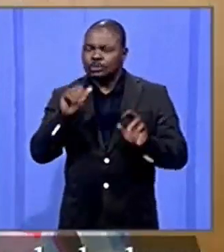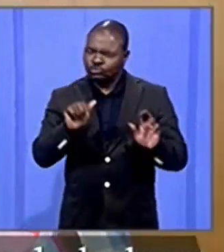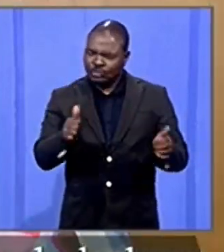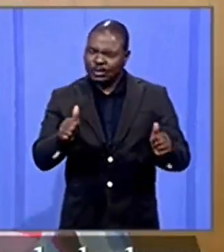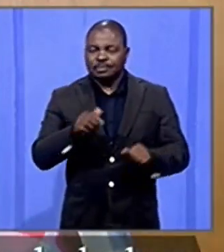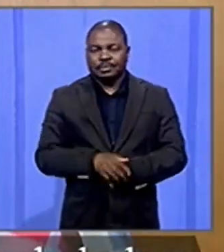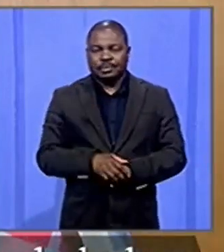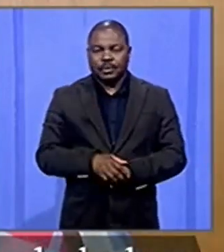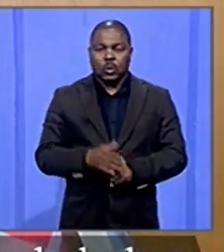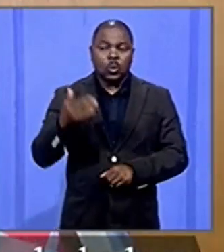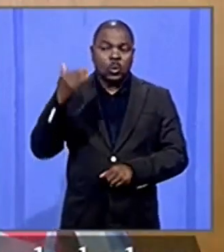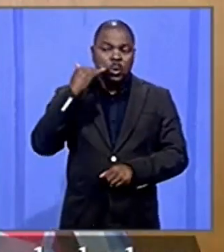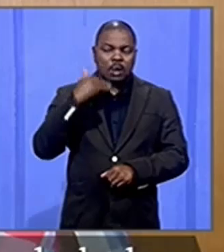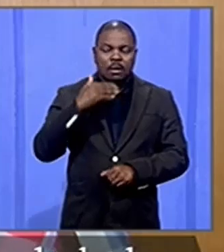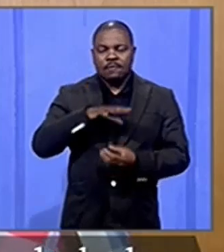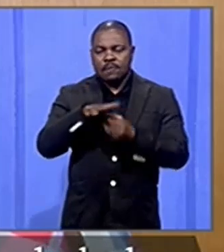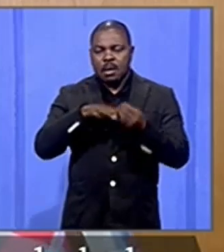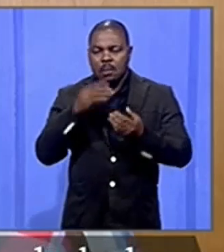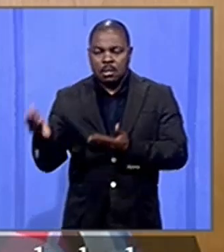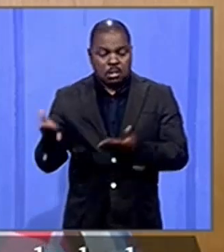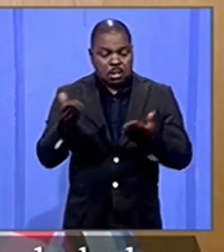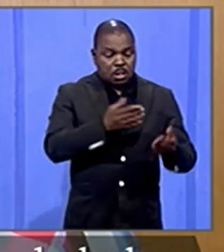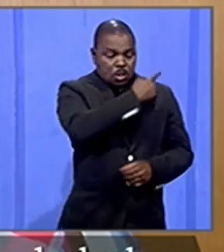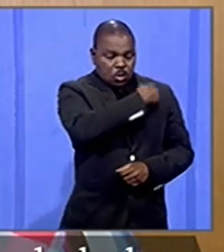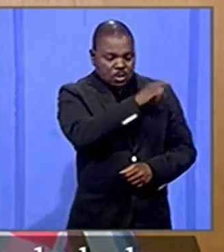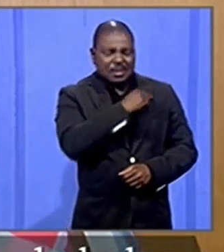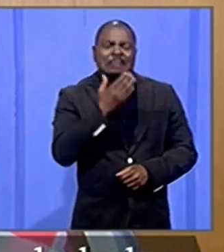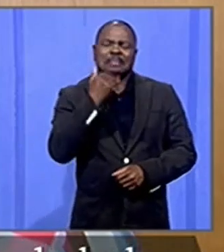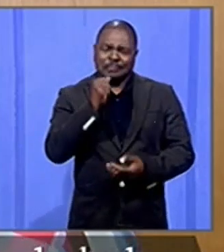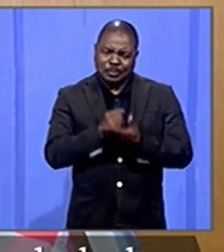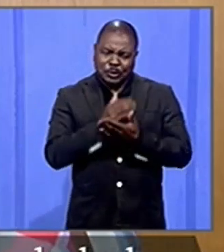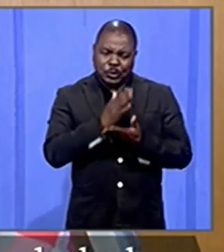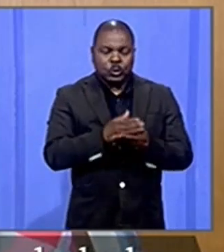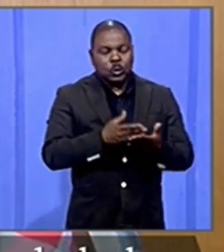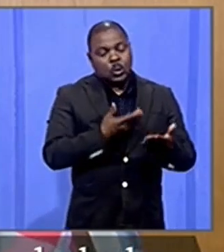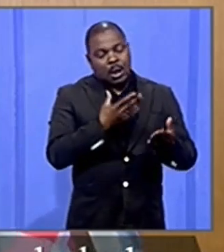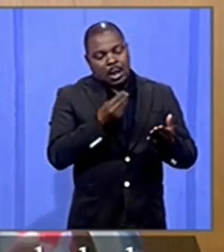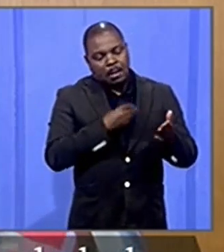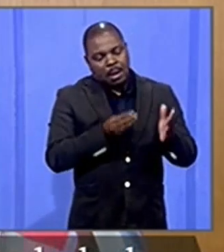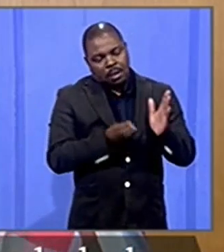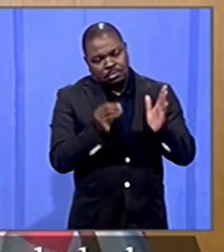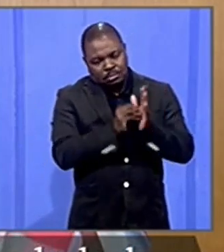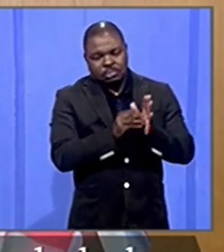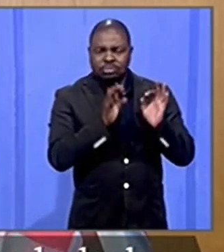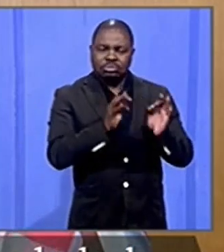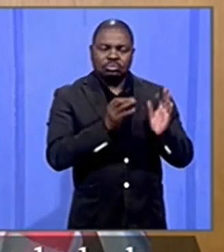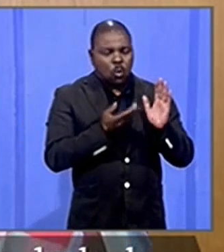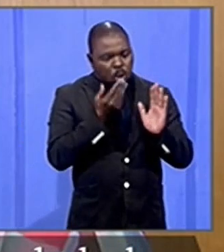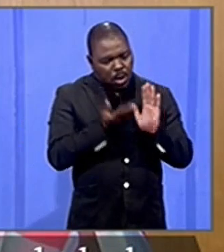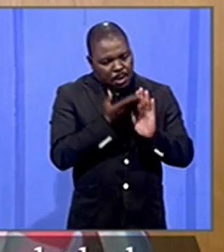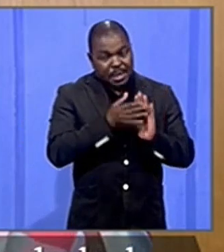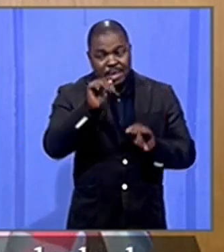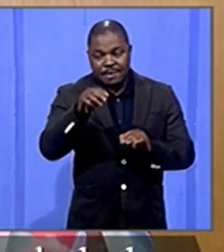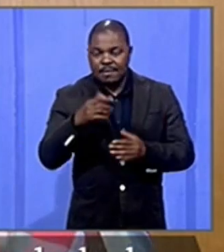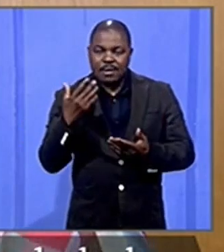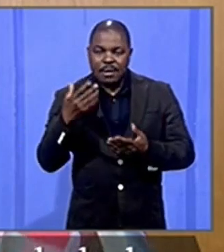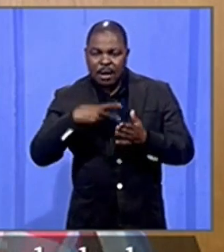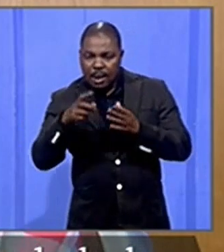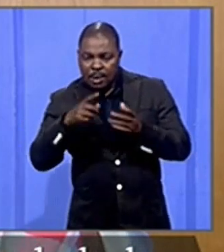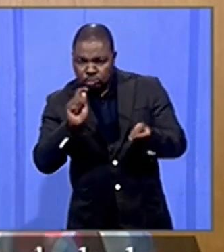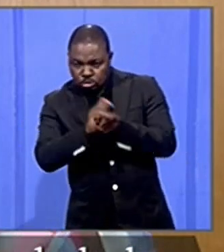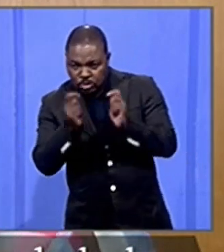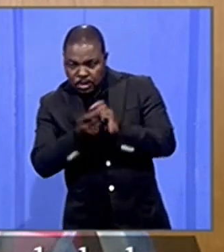loved one to hospital or they're coming, make sure you're always updating your numbers. So when you get to the clerk, just say my cell phone number's changed, my address has changed, so that